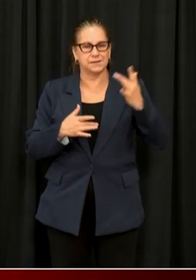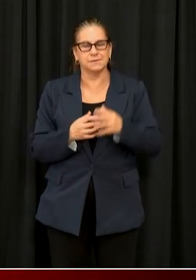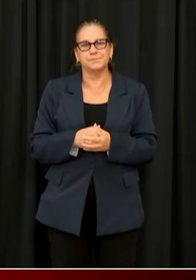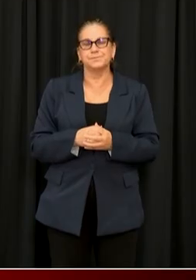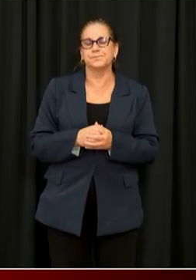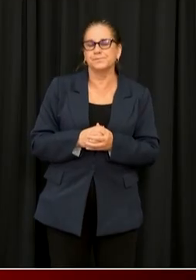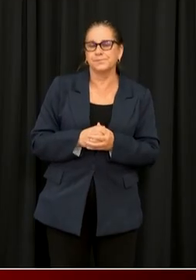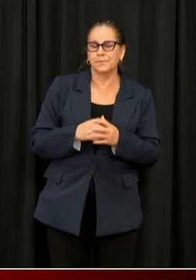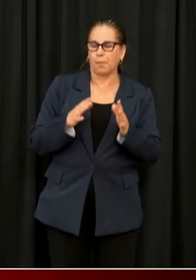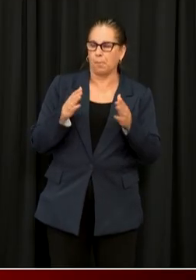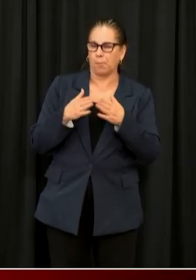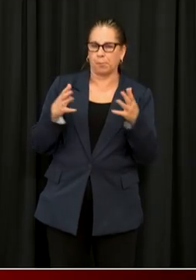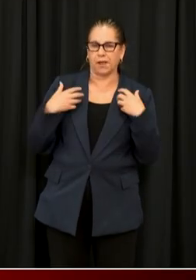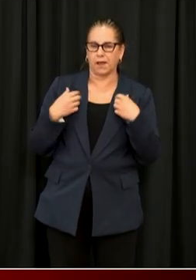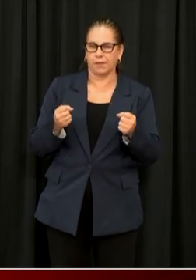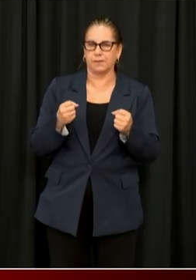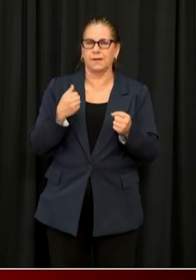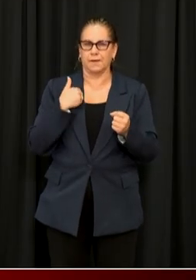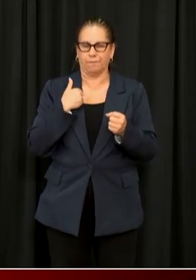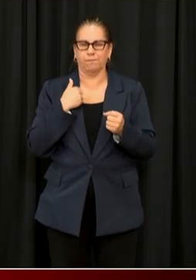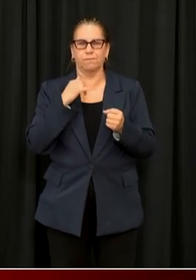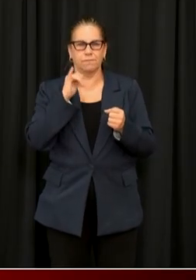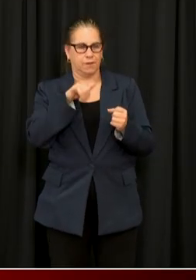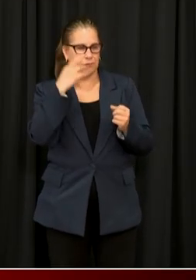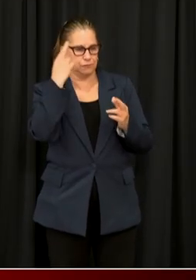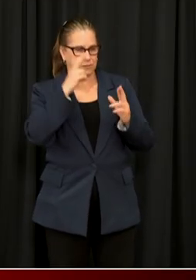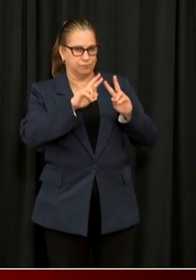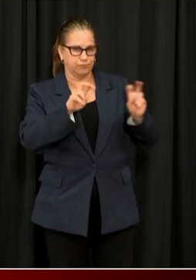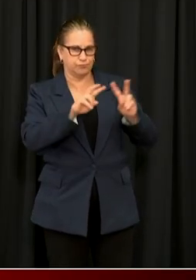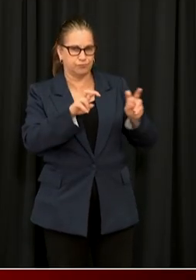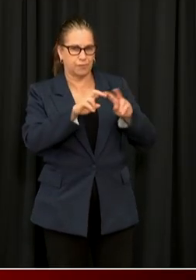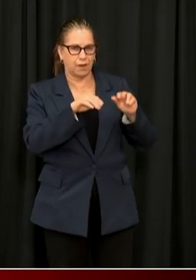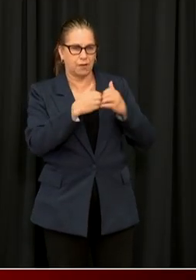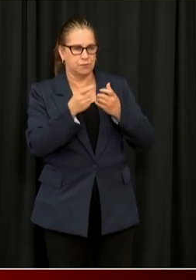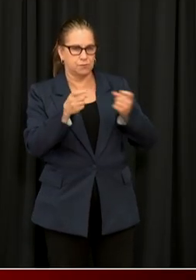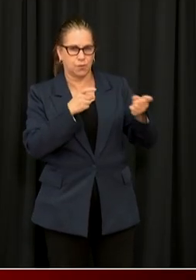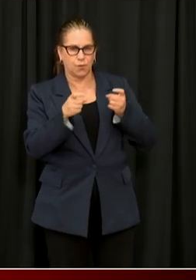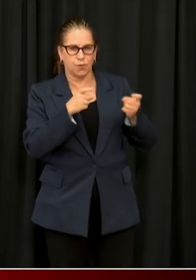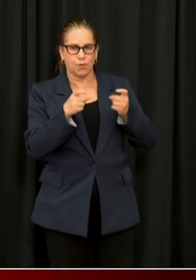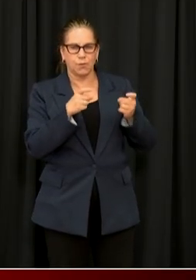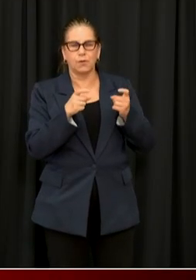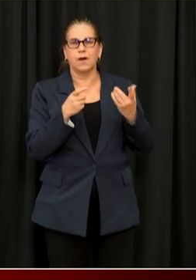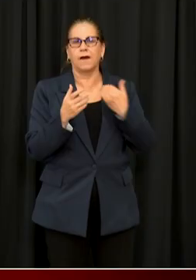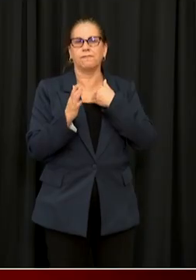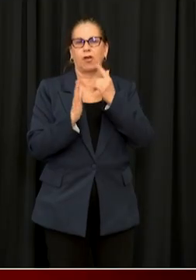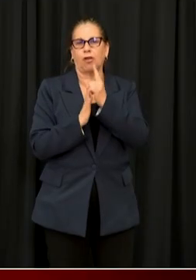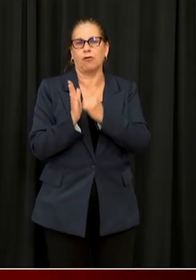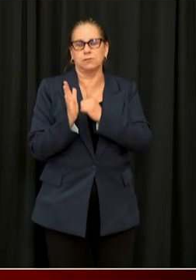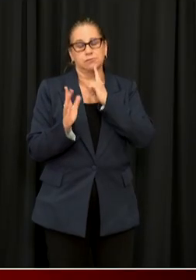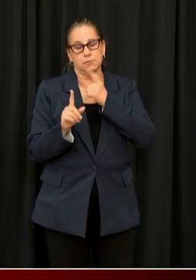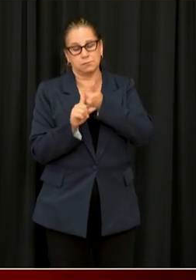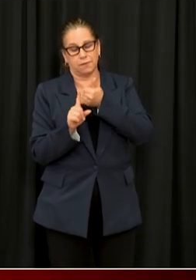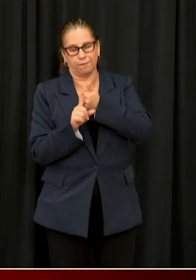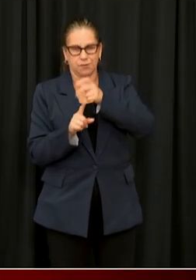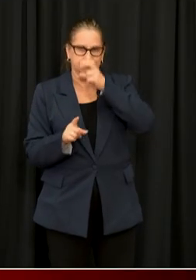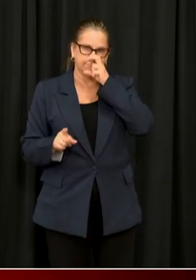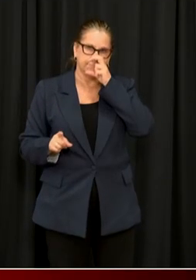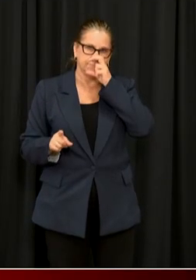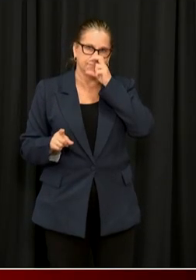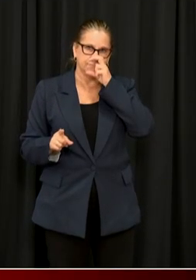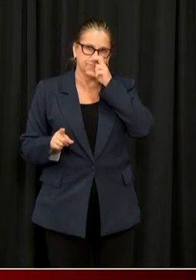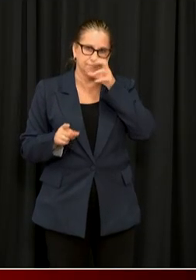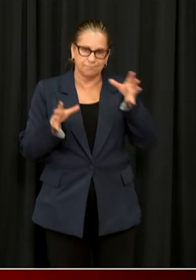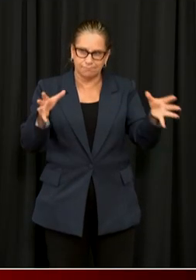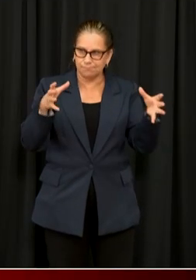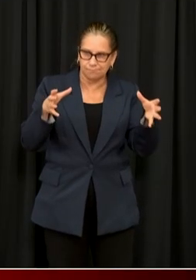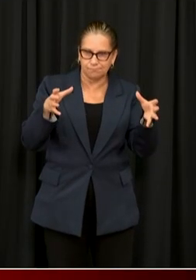restricted and is governed by very unique and strict sets of laws. Next, I'm going